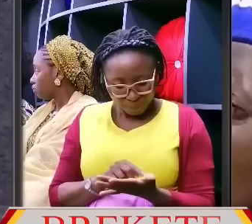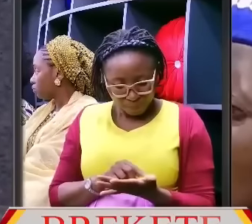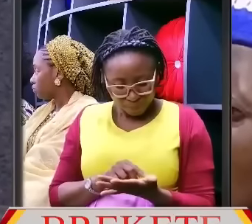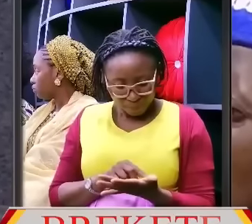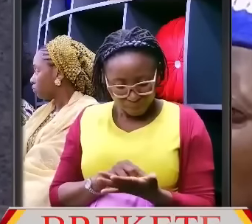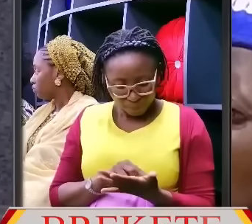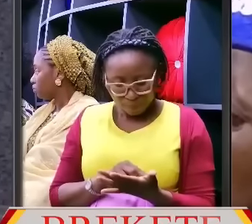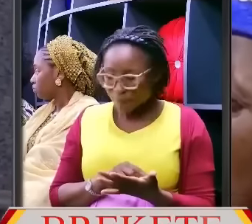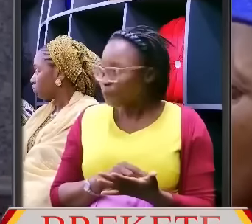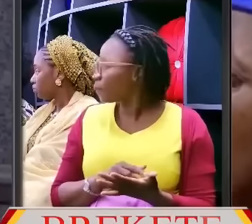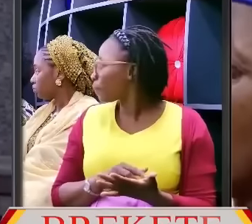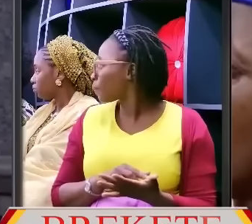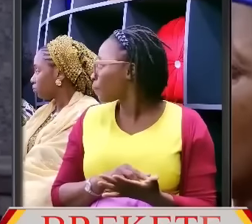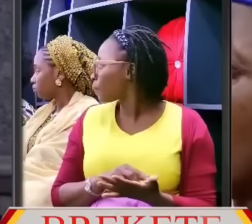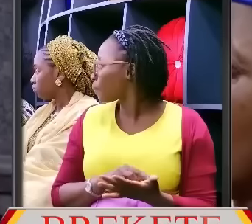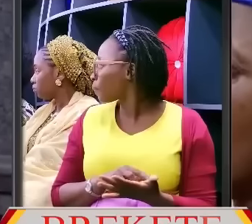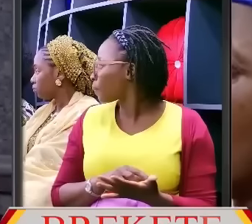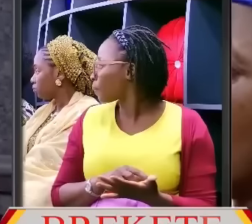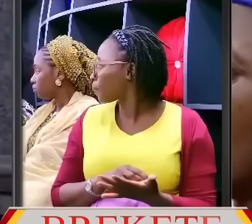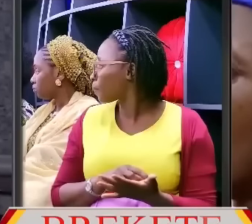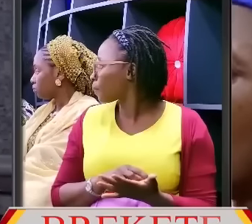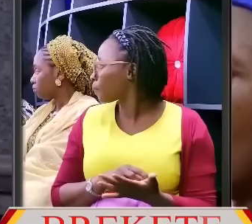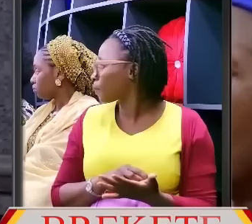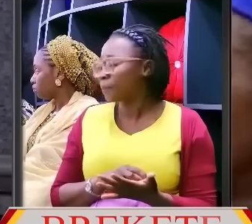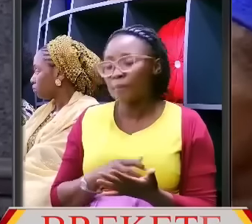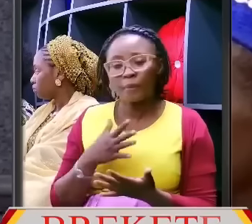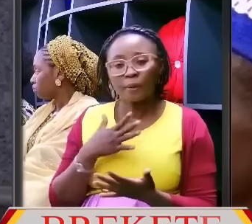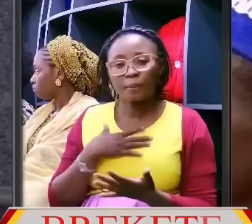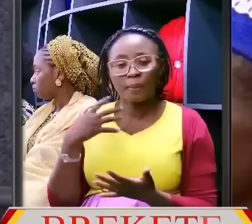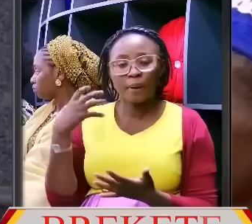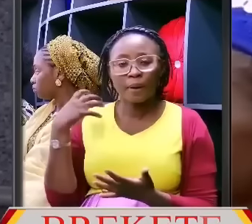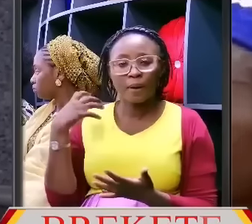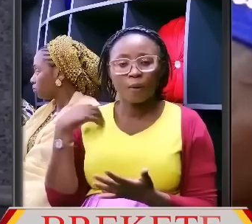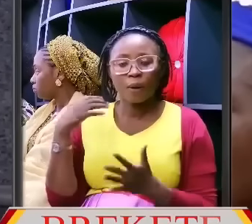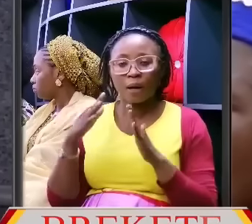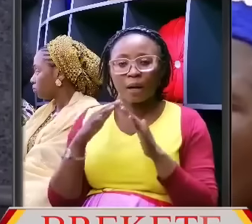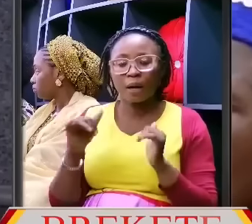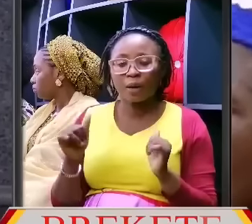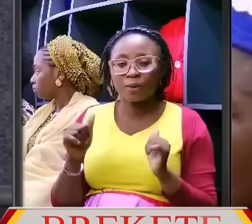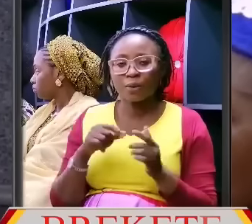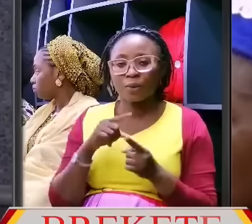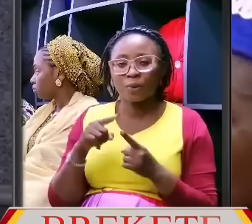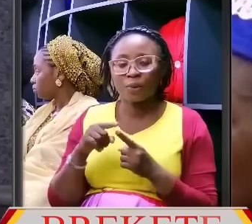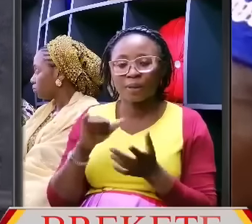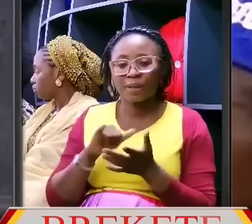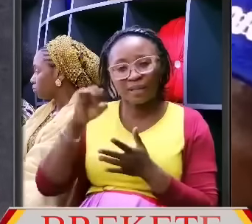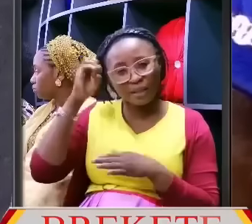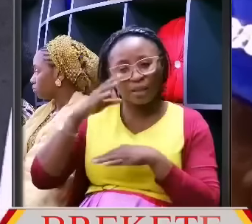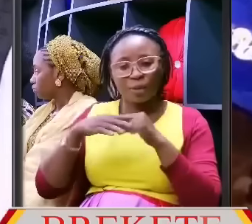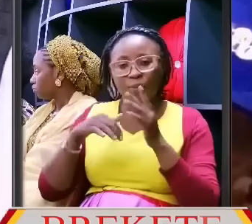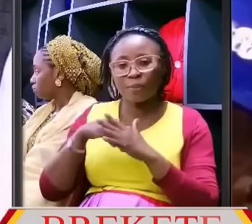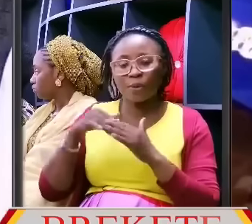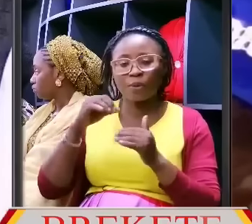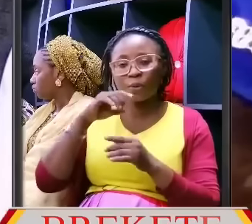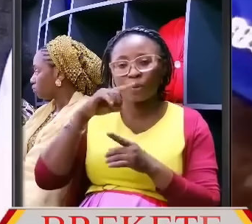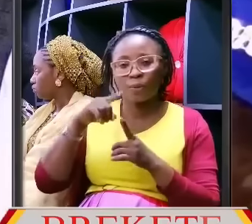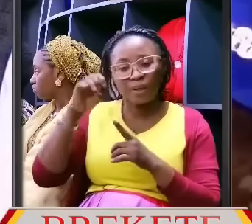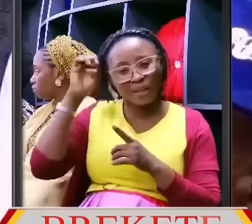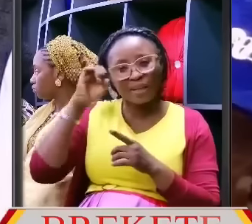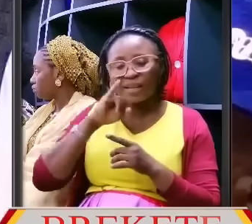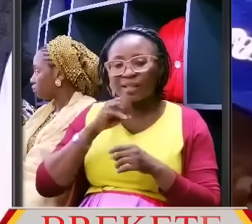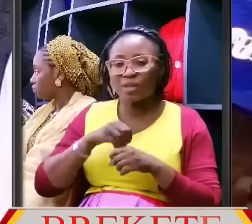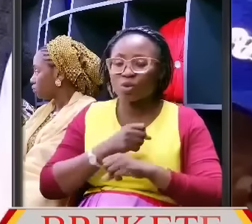That my girls, where you build the guitar, where you did for soldier, make I first talk for their daddy,